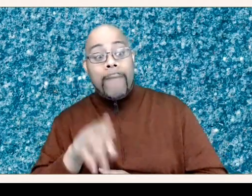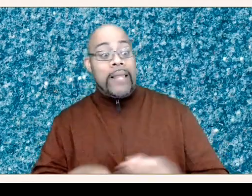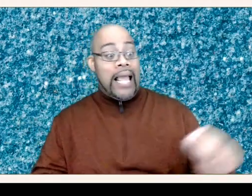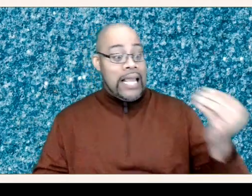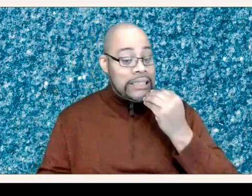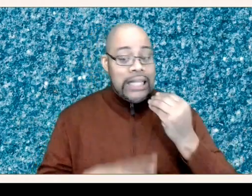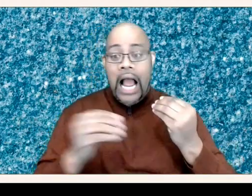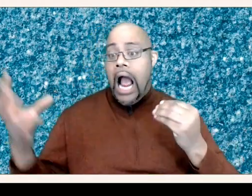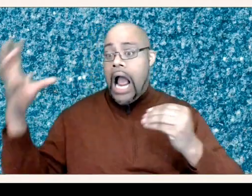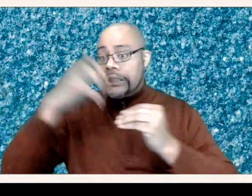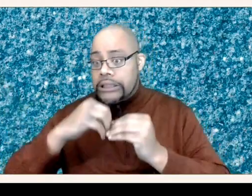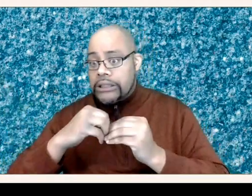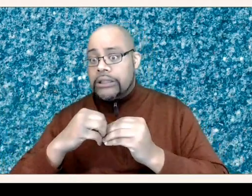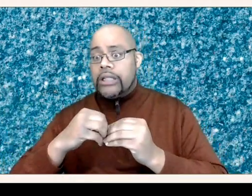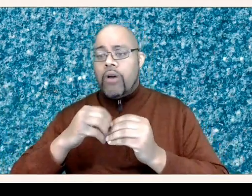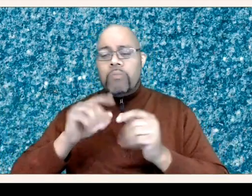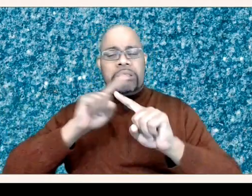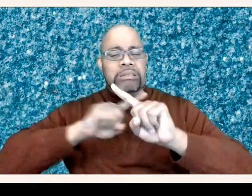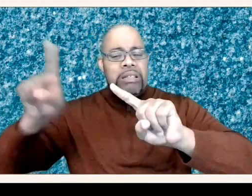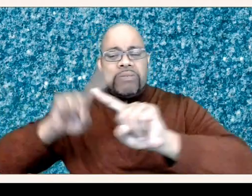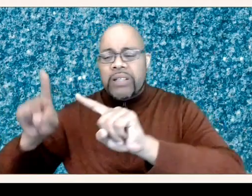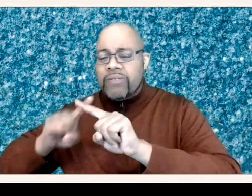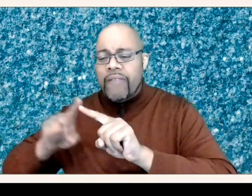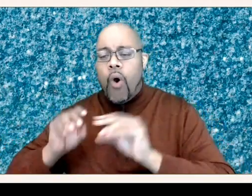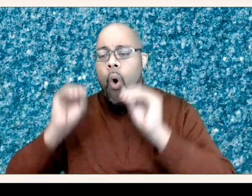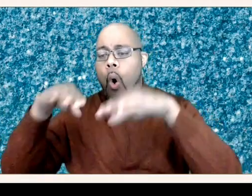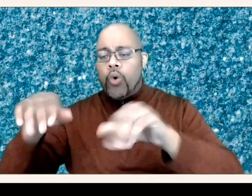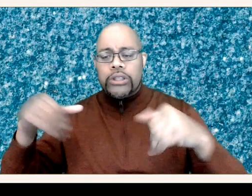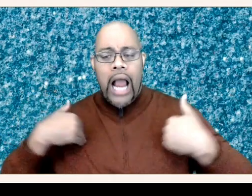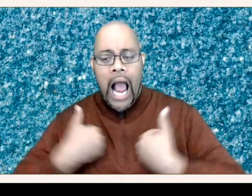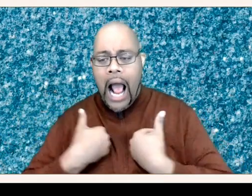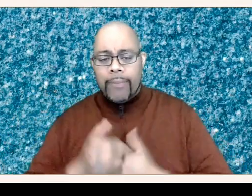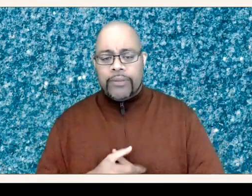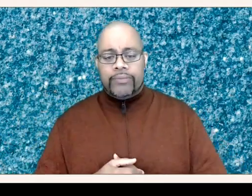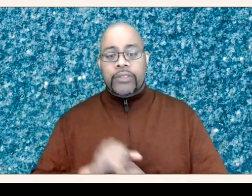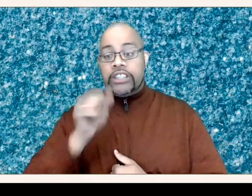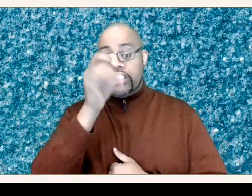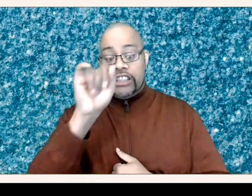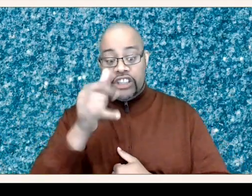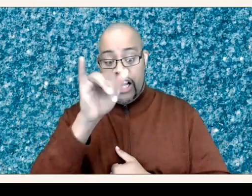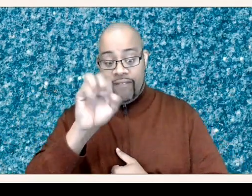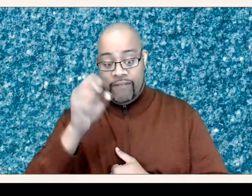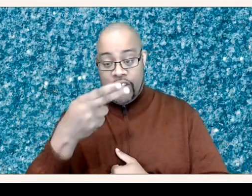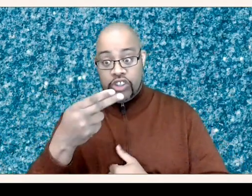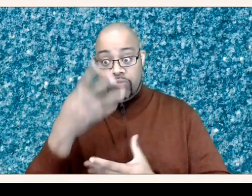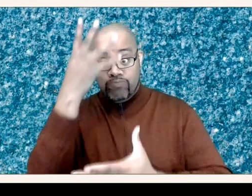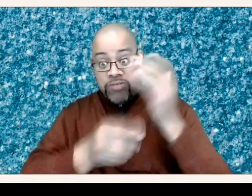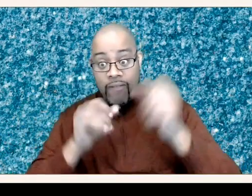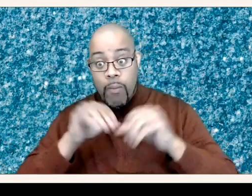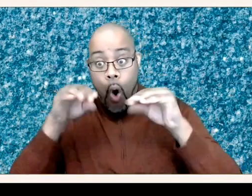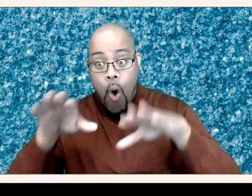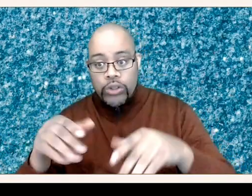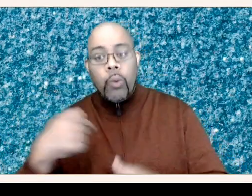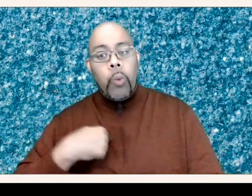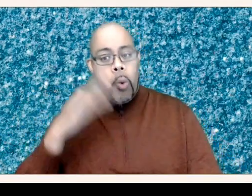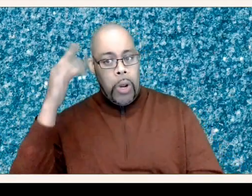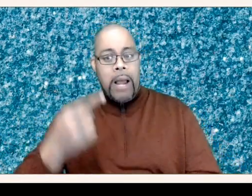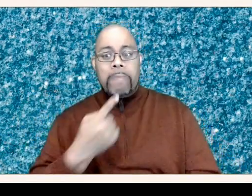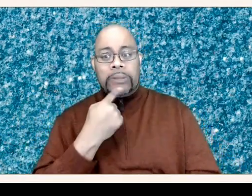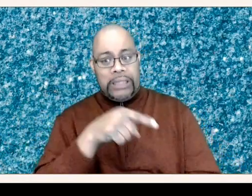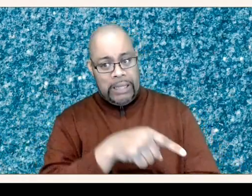and are eaten by a whole bunch of ocean animals. If jellyfish disappear from our oceans, we would miss